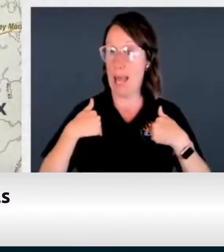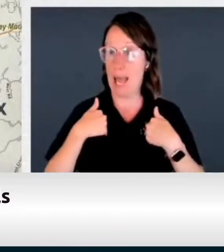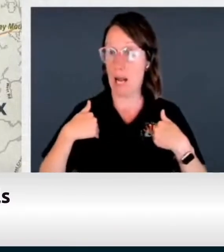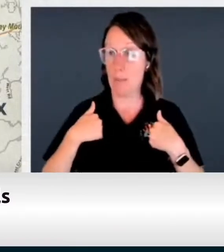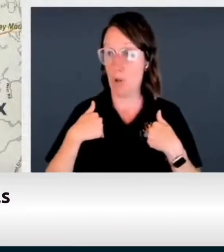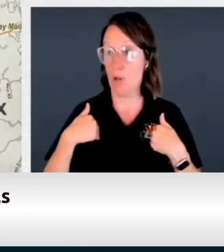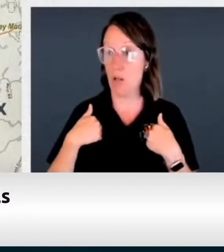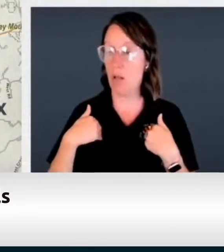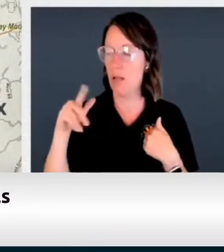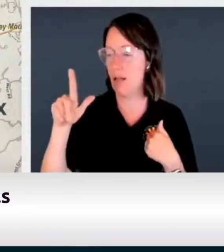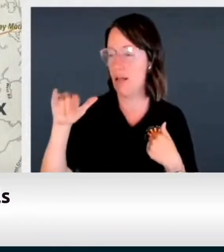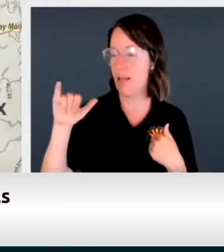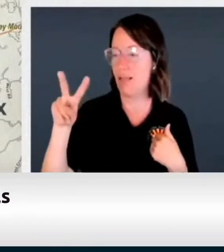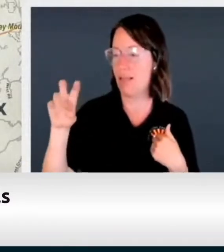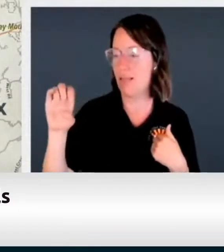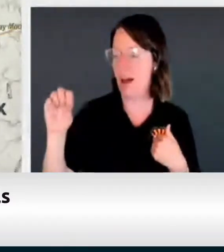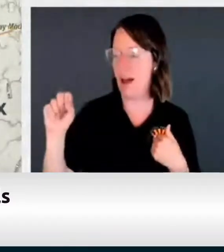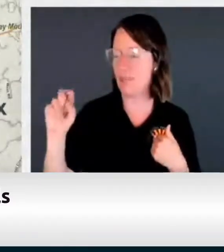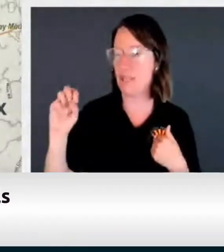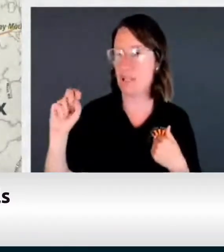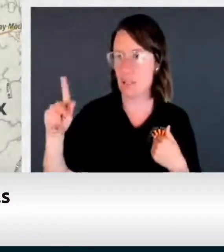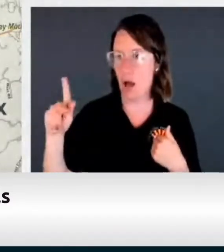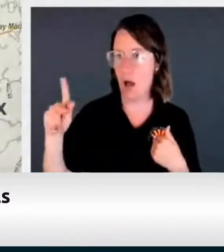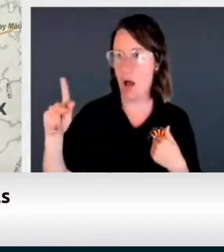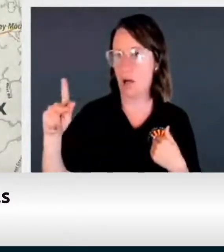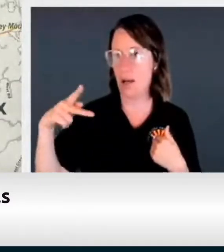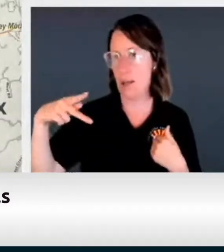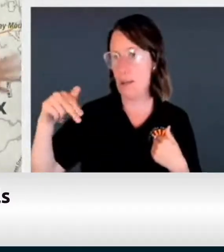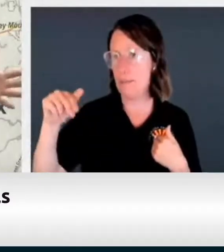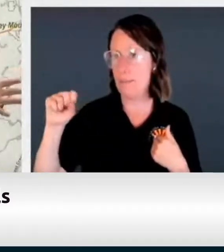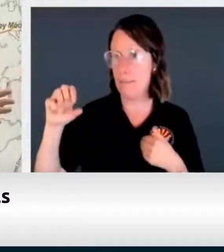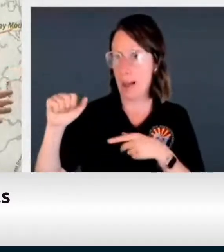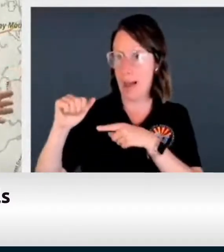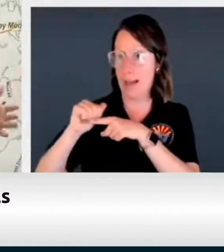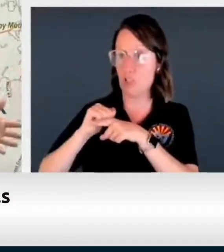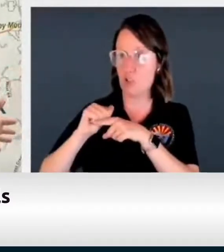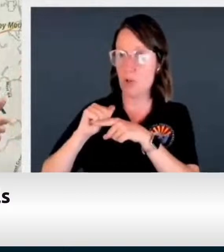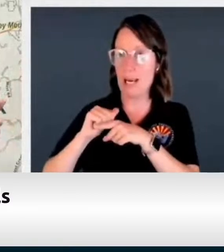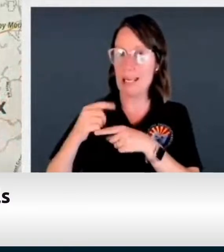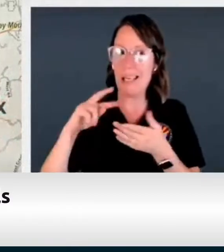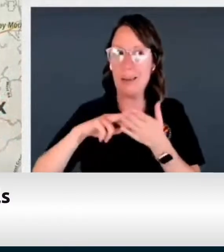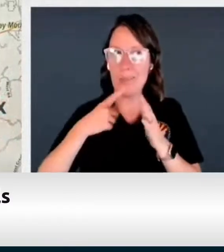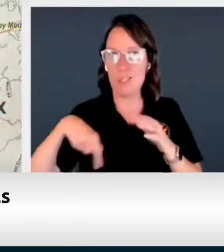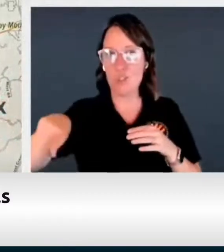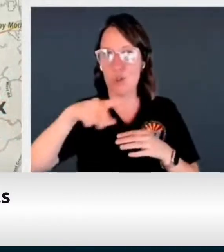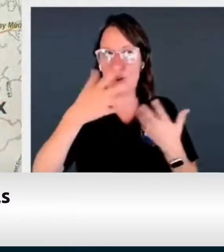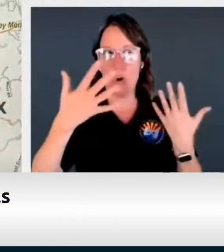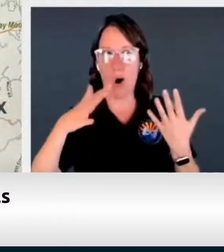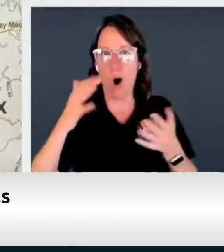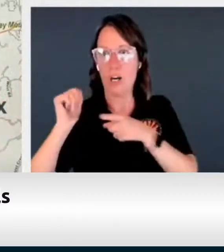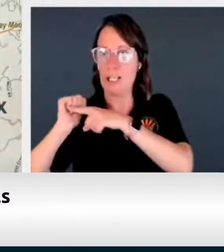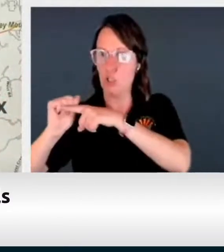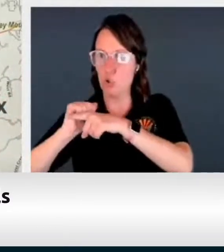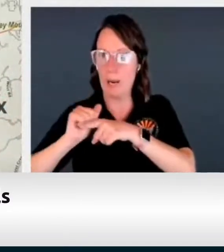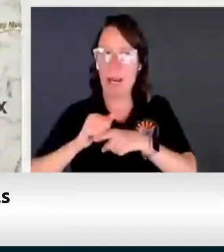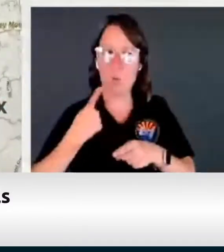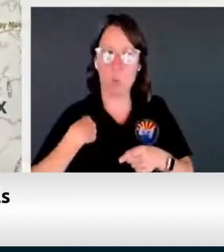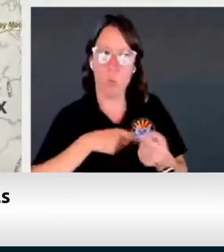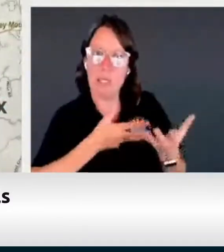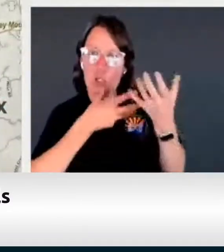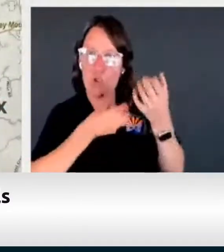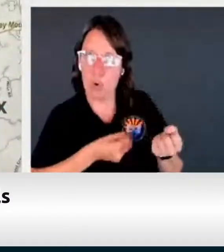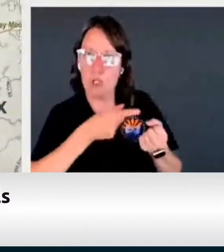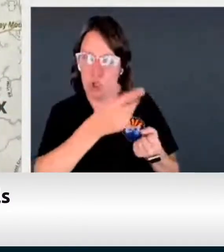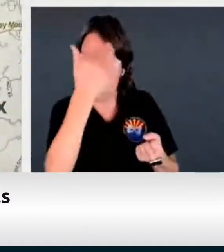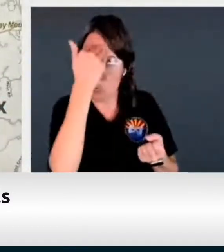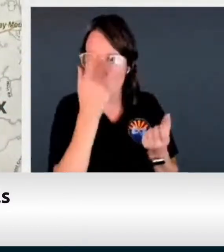the appropriate course and been through all the training, and that we can trust you to be on the property, doing the right things. There's all